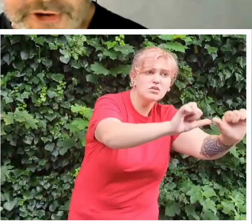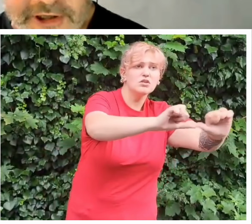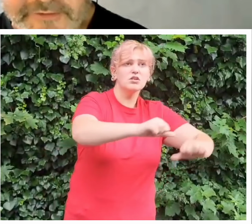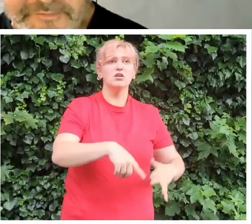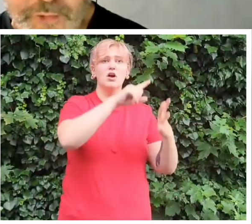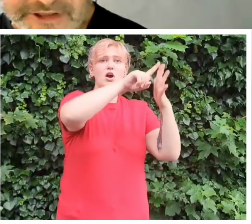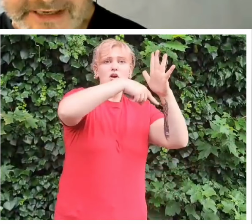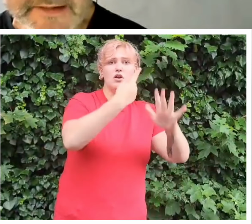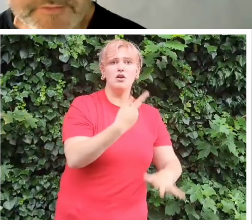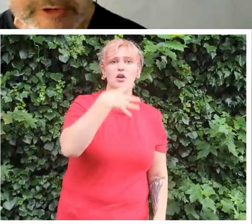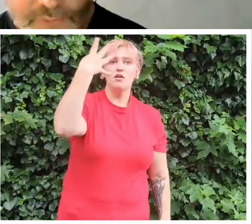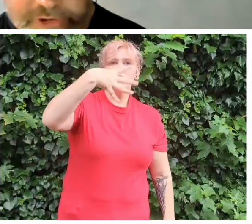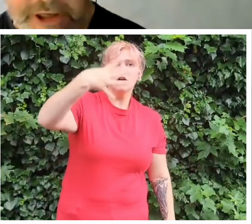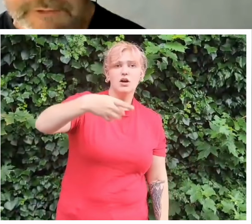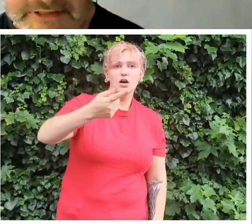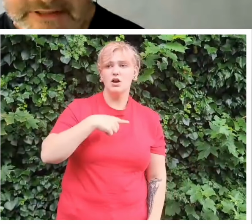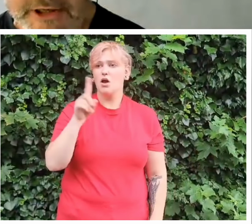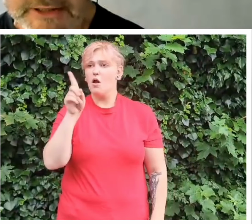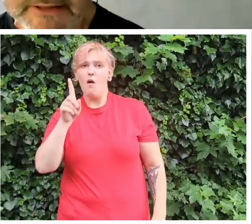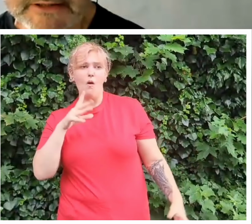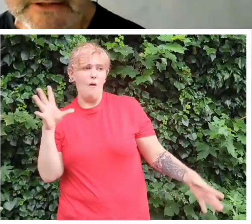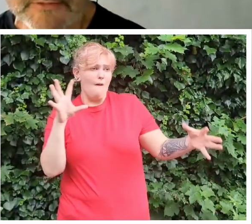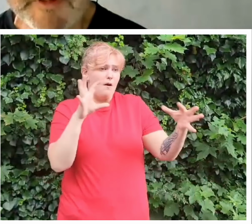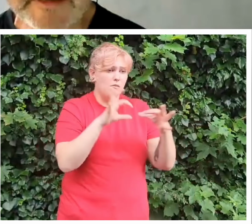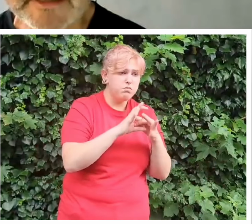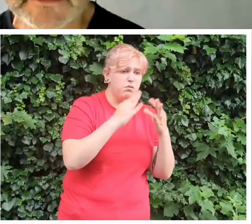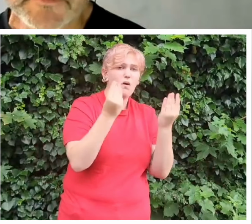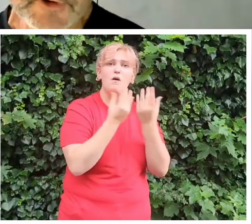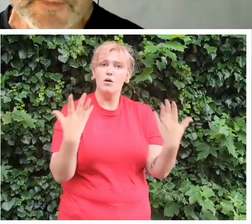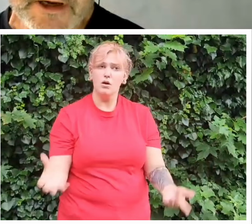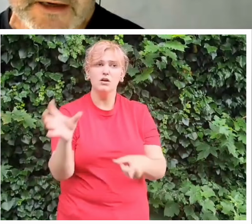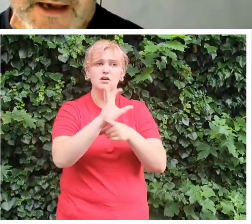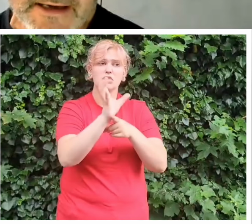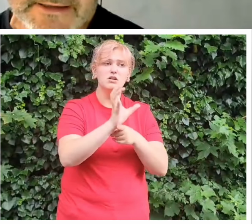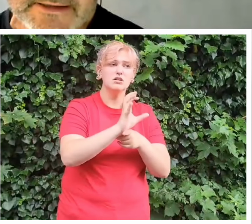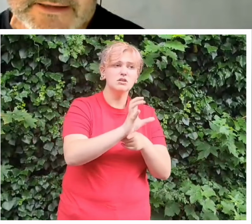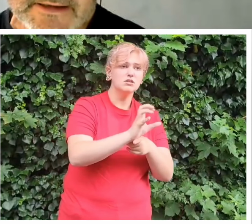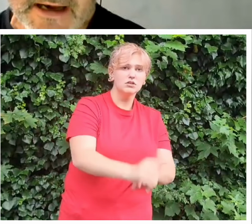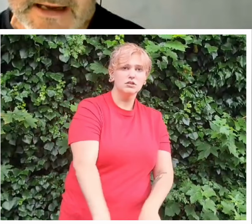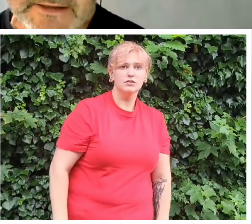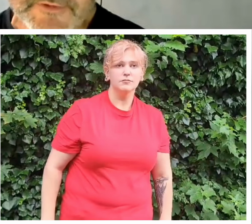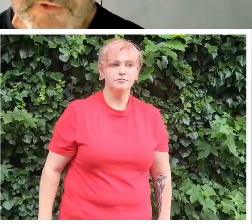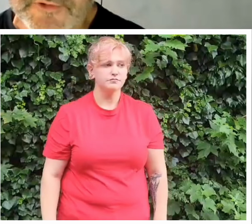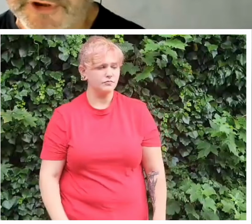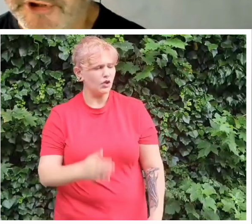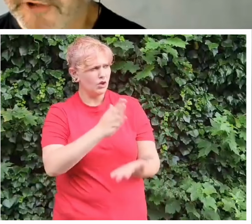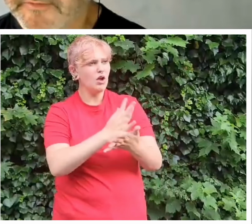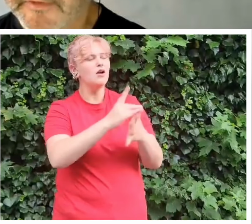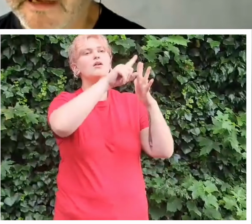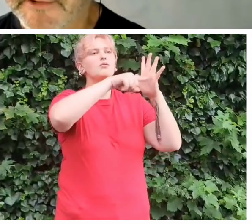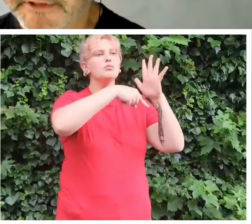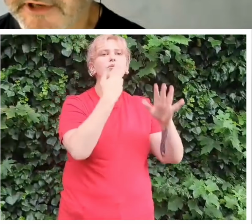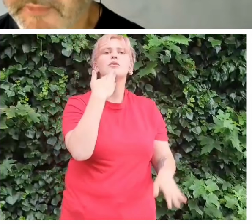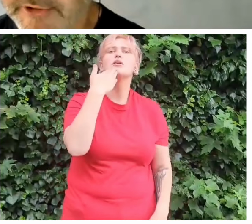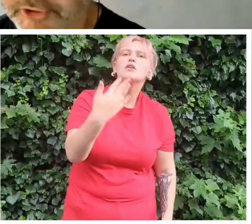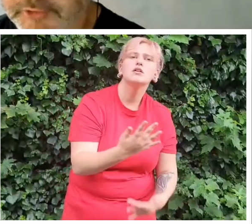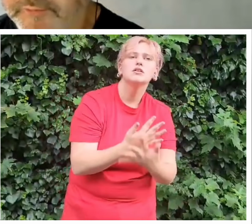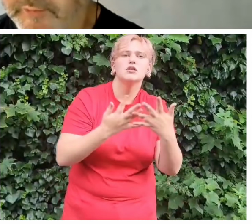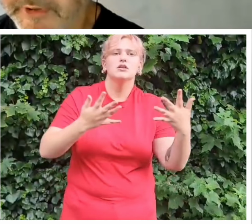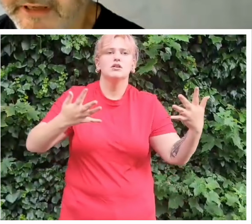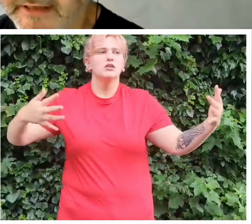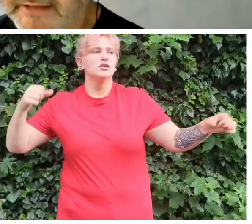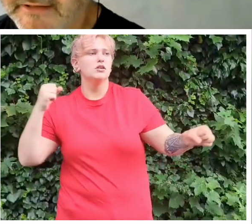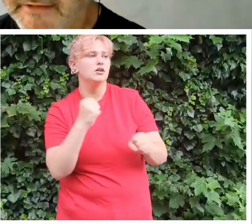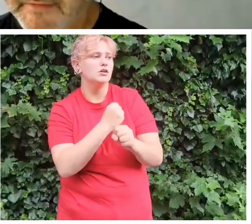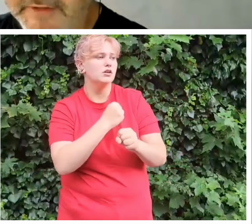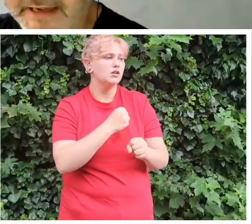on July the 14th, which will coincide with this interview being aired. And of course, June, thank you so much. You will